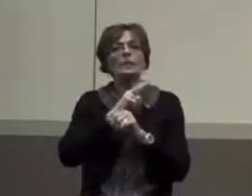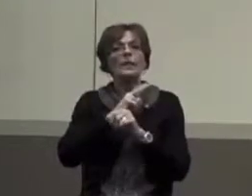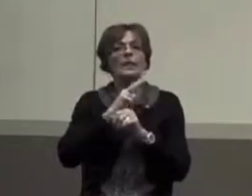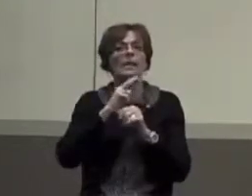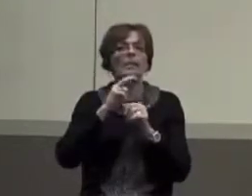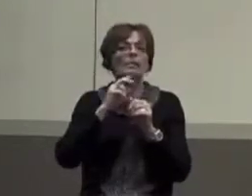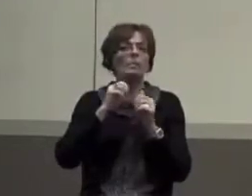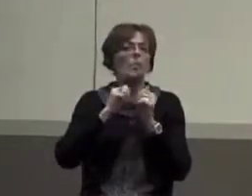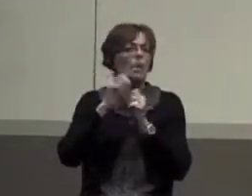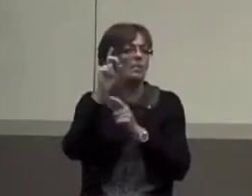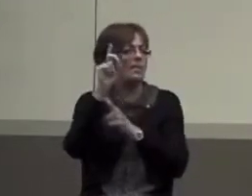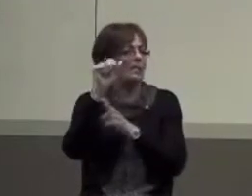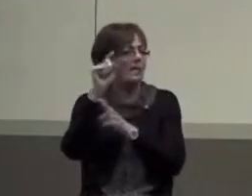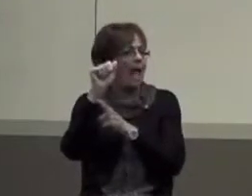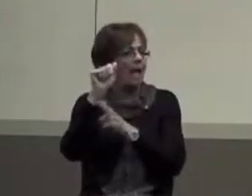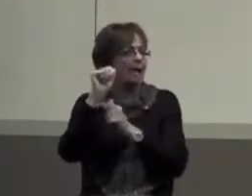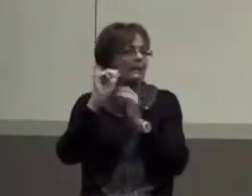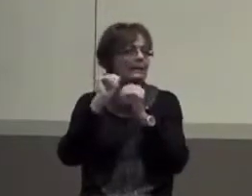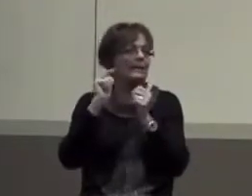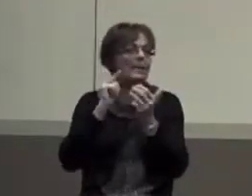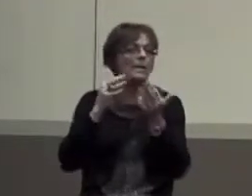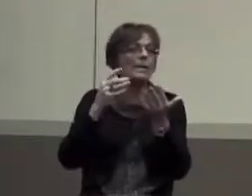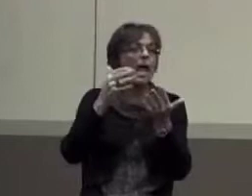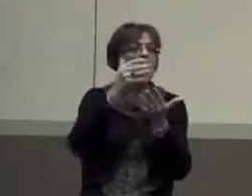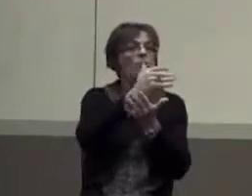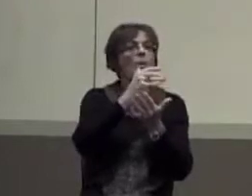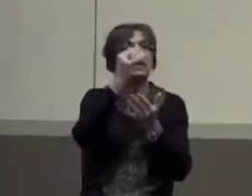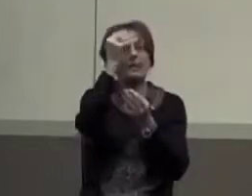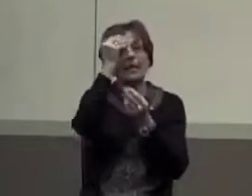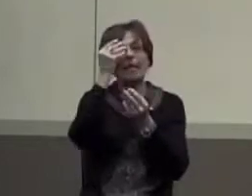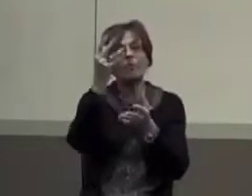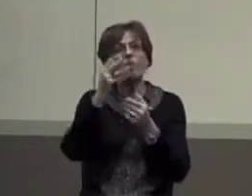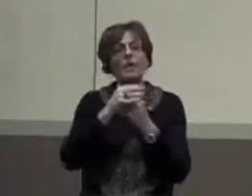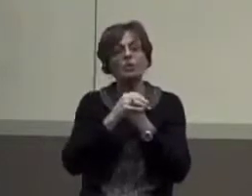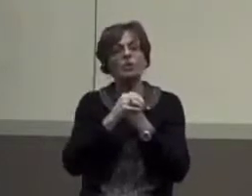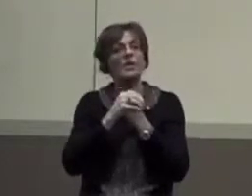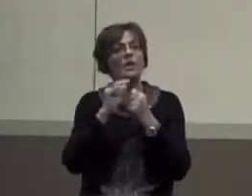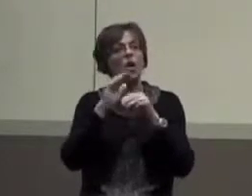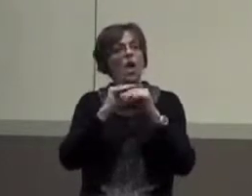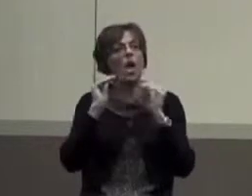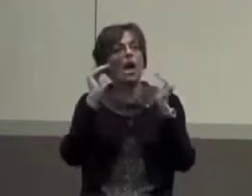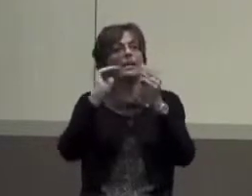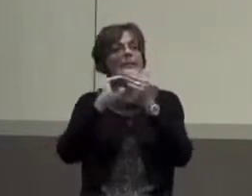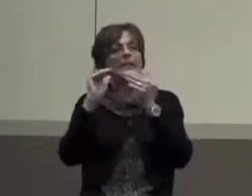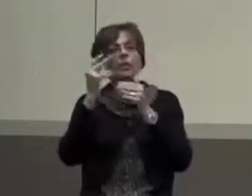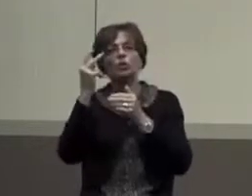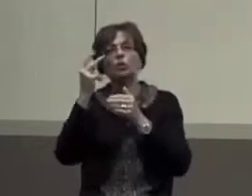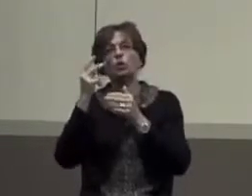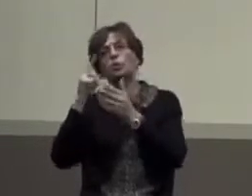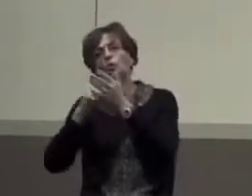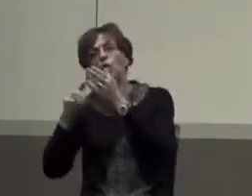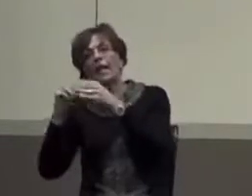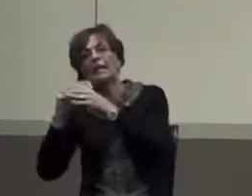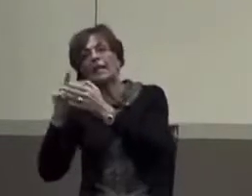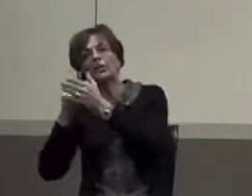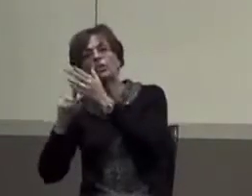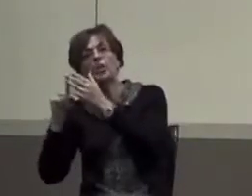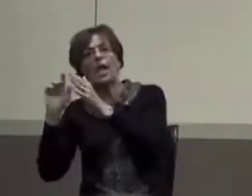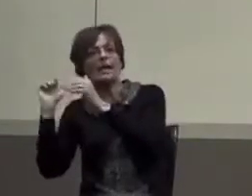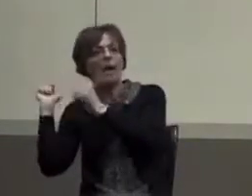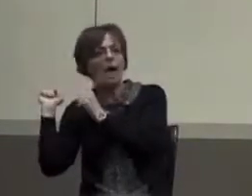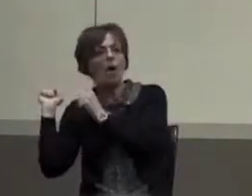system. They're gathering the information they're on the tier 2. They have a check-in, check-out. We have